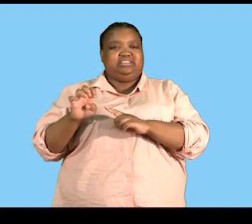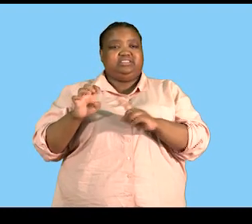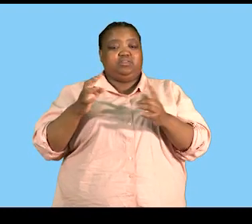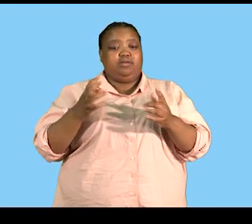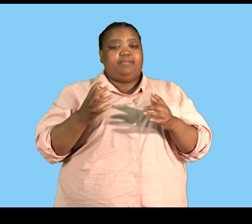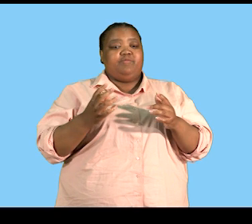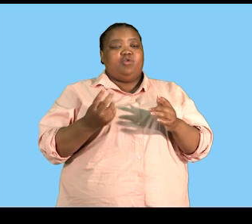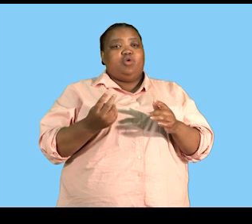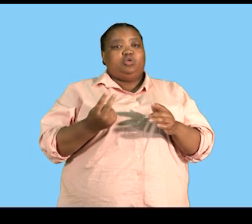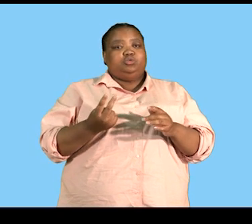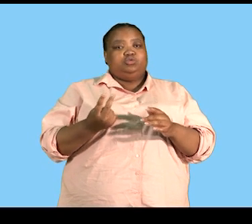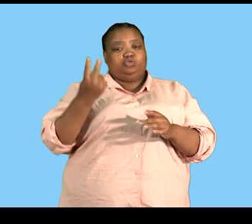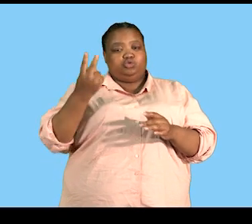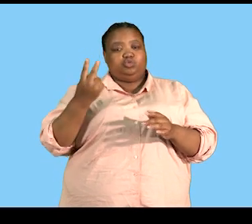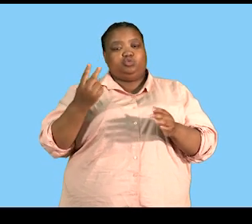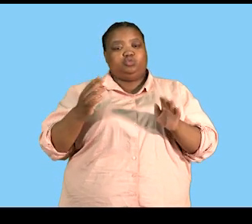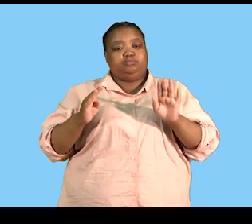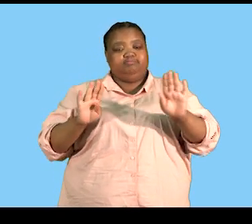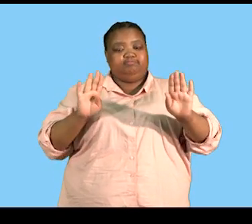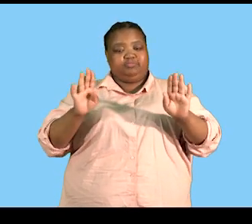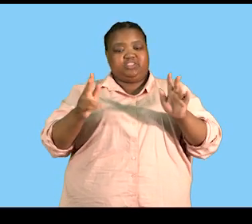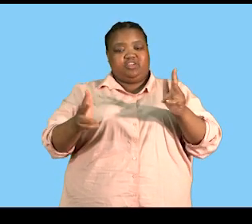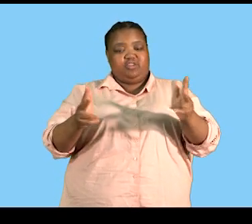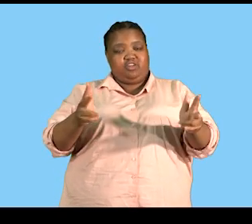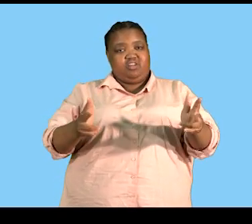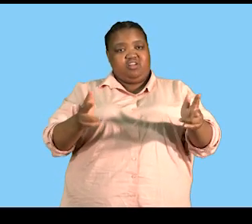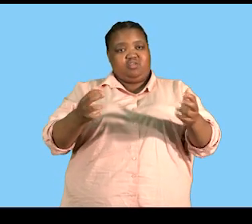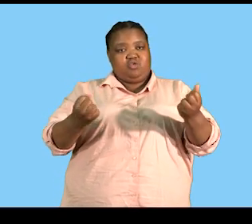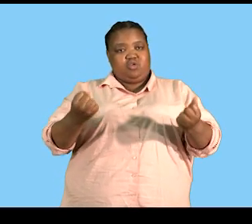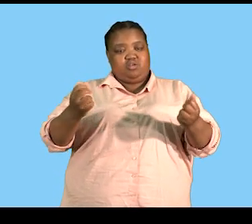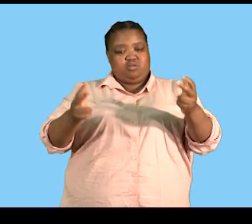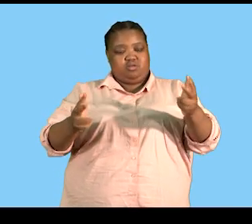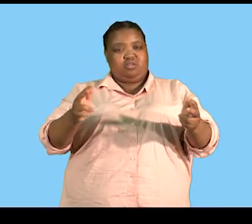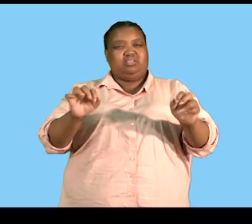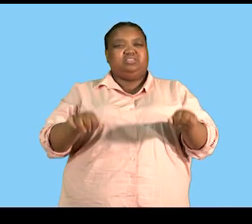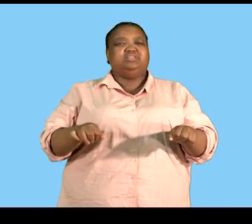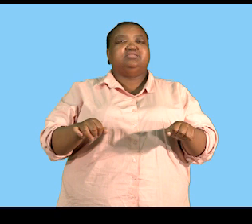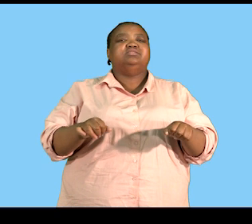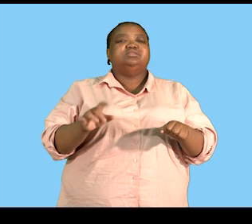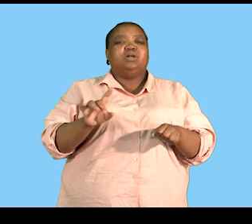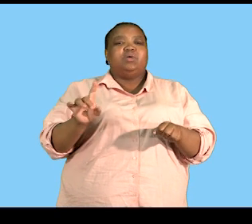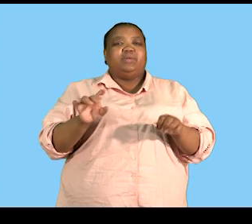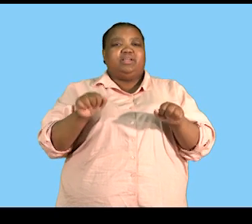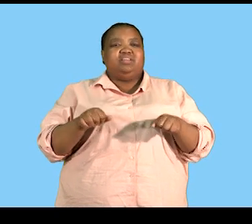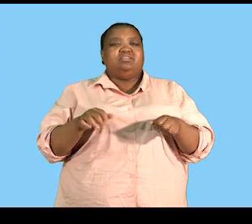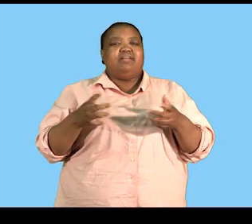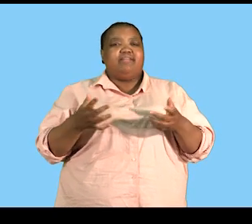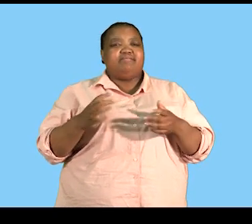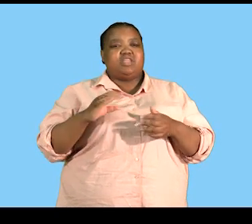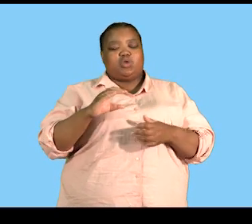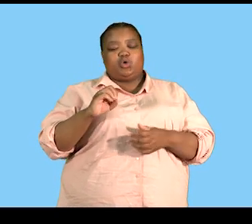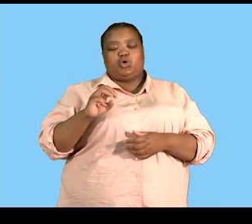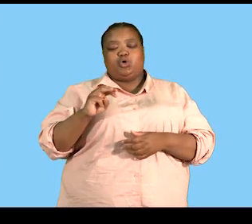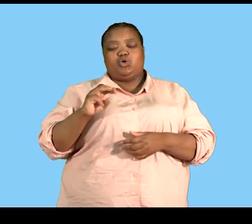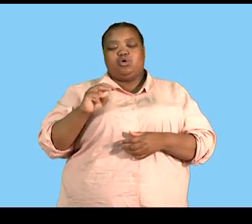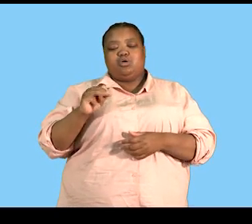garage and the sleep-out room if the thickness of the concrete slab is approximately